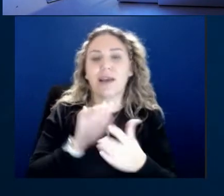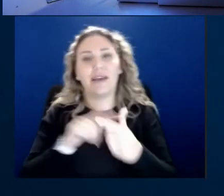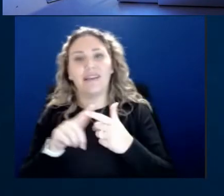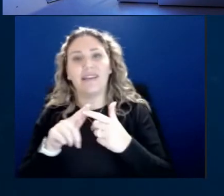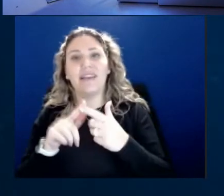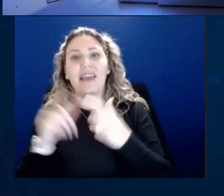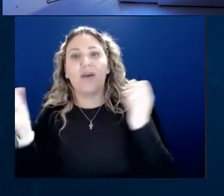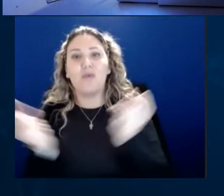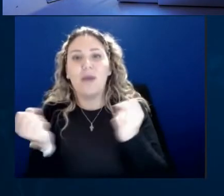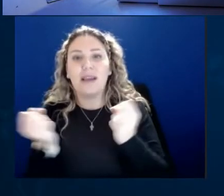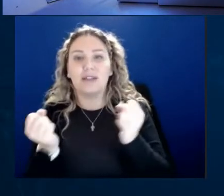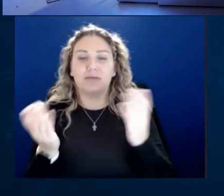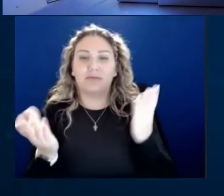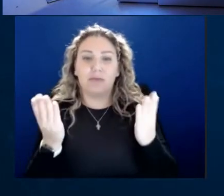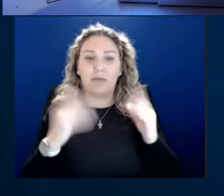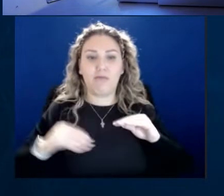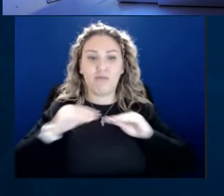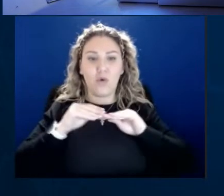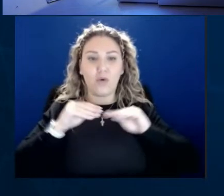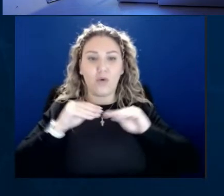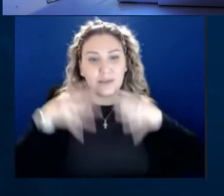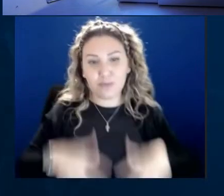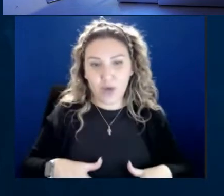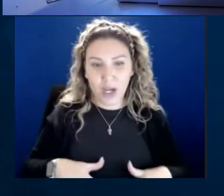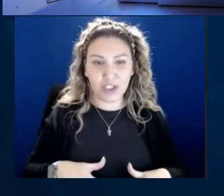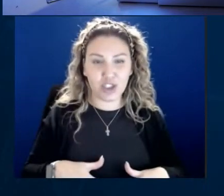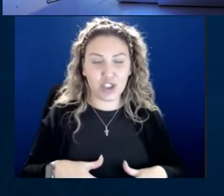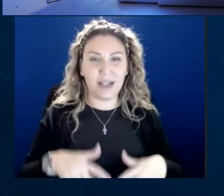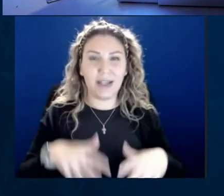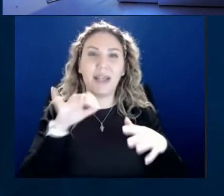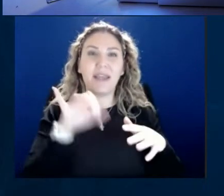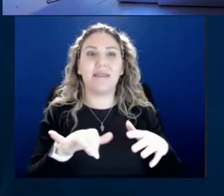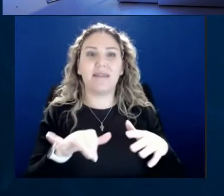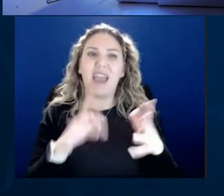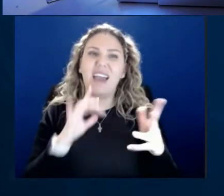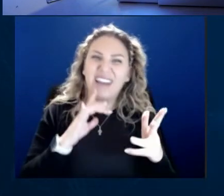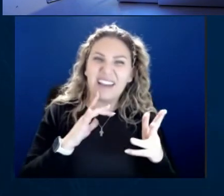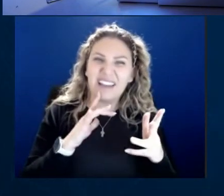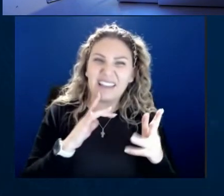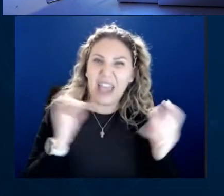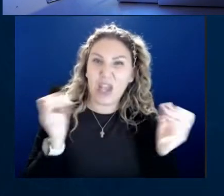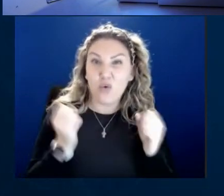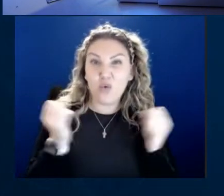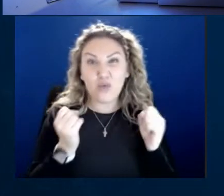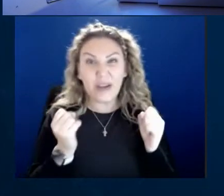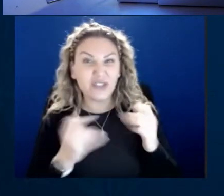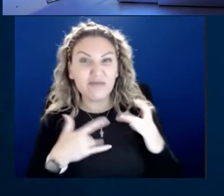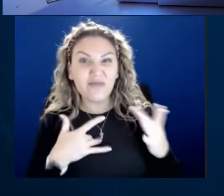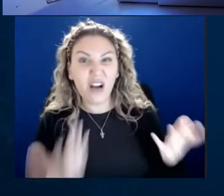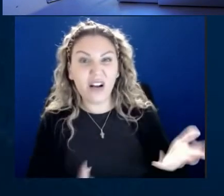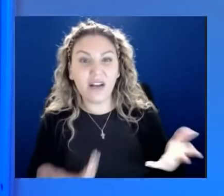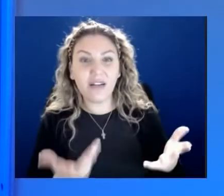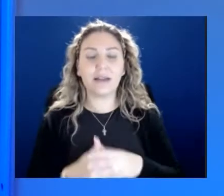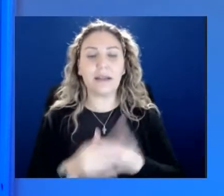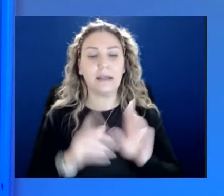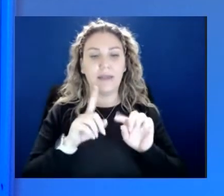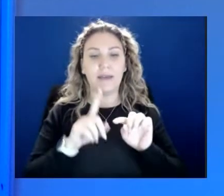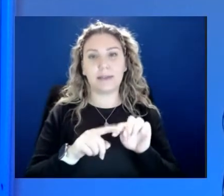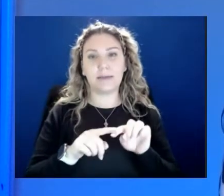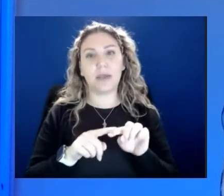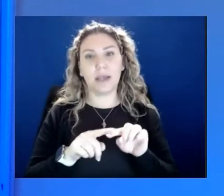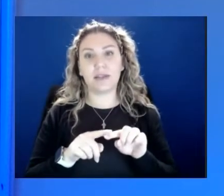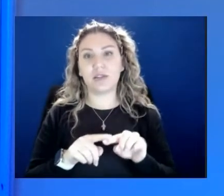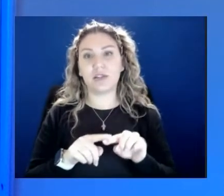depression or get into that winter funk. Is this true? I think it certainly depends on the age group. But in the fall, we've got